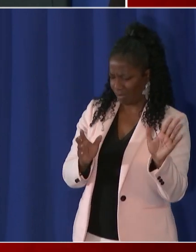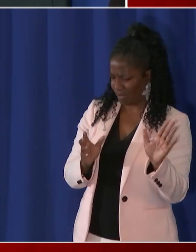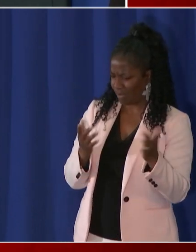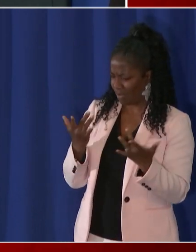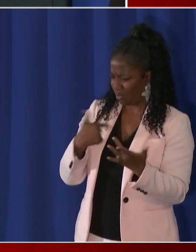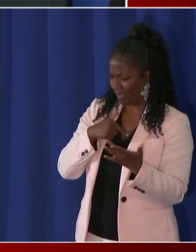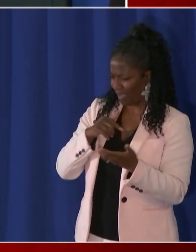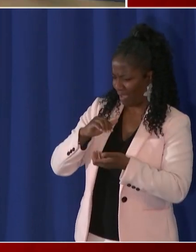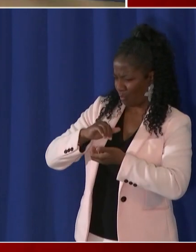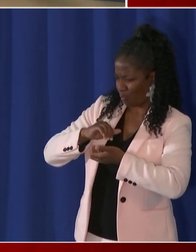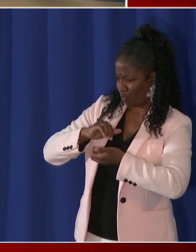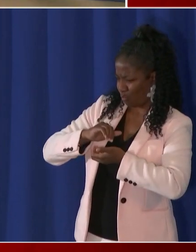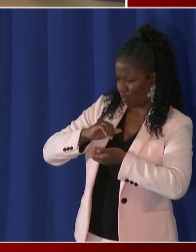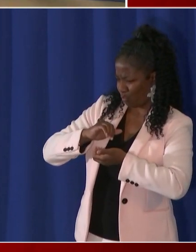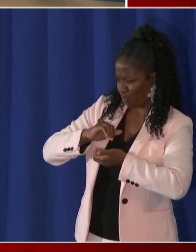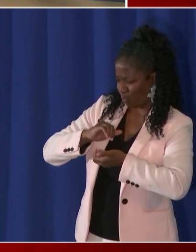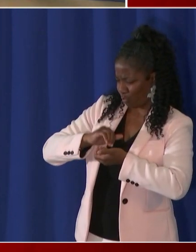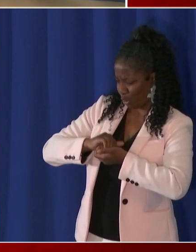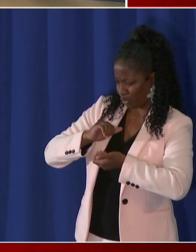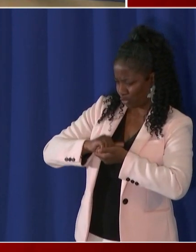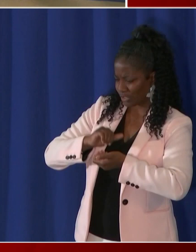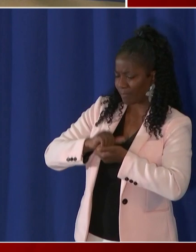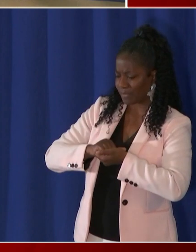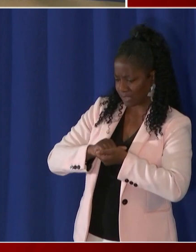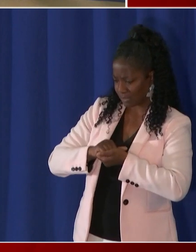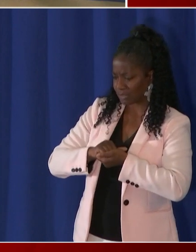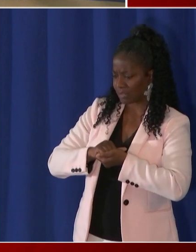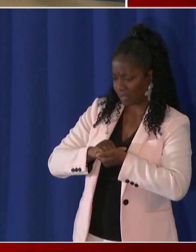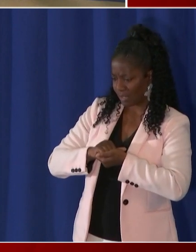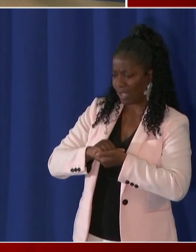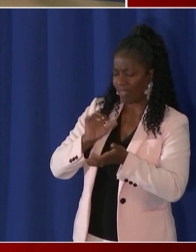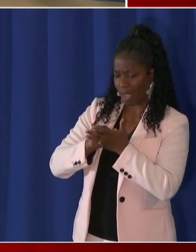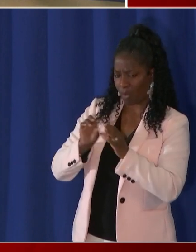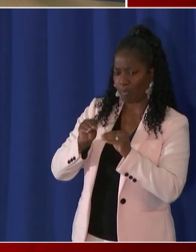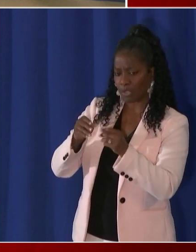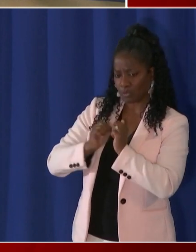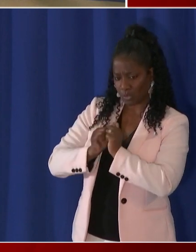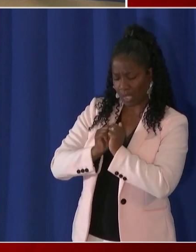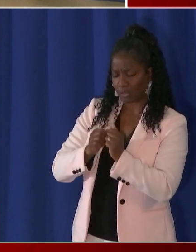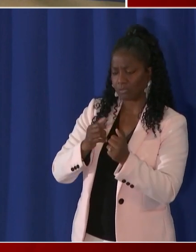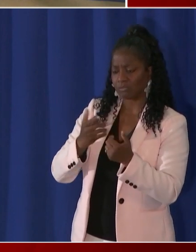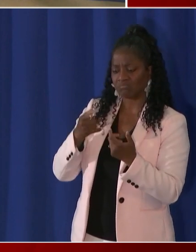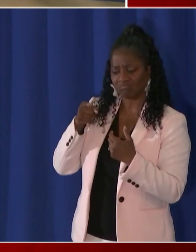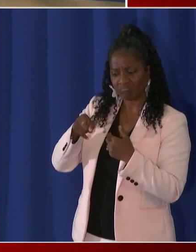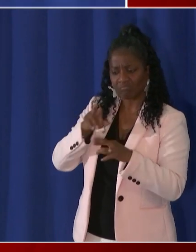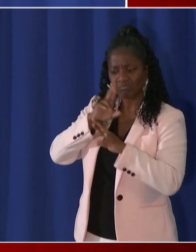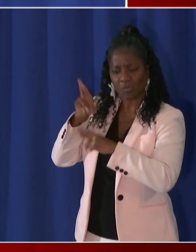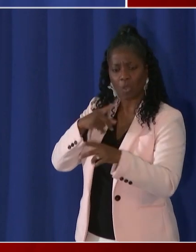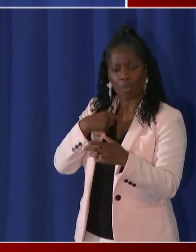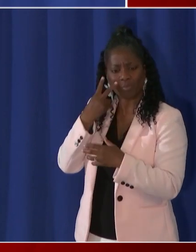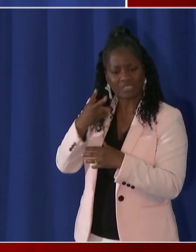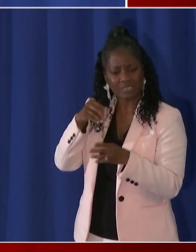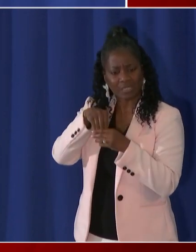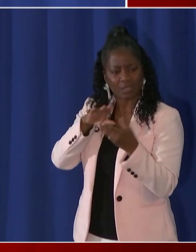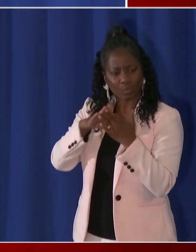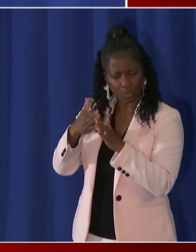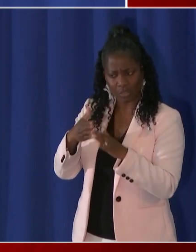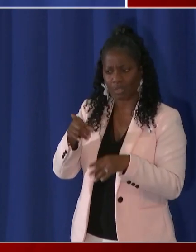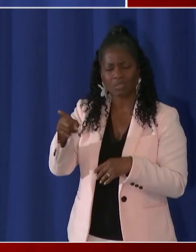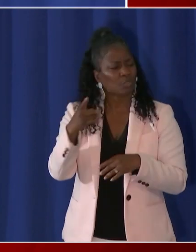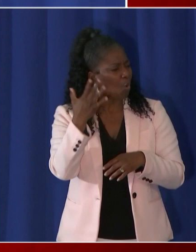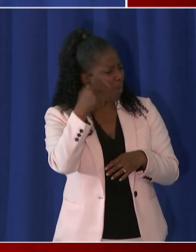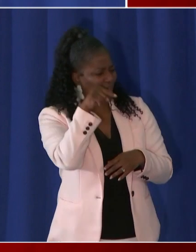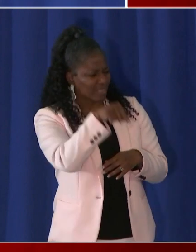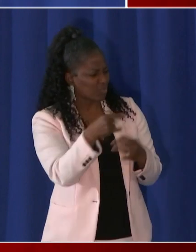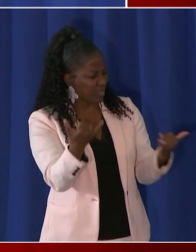We have partnerships that we put together to respond to what we see in the community. So